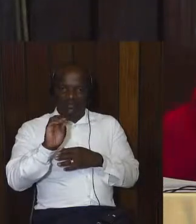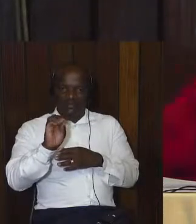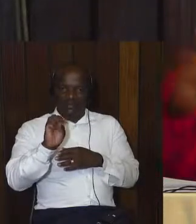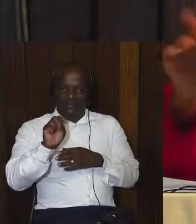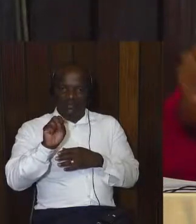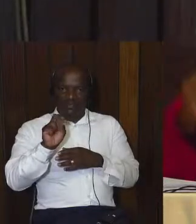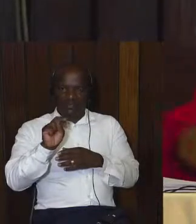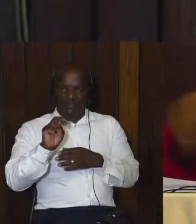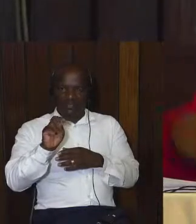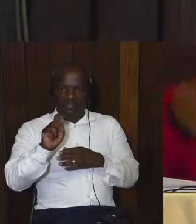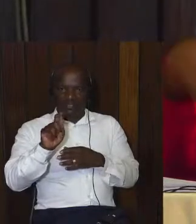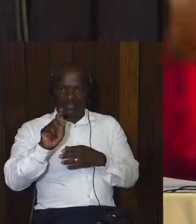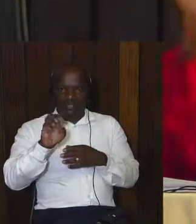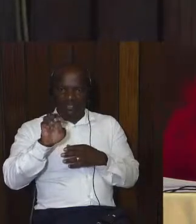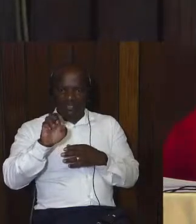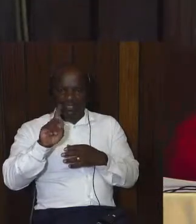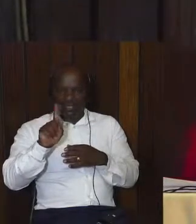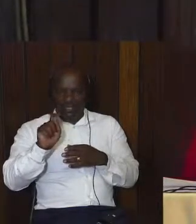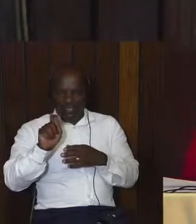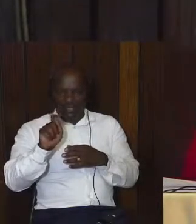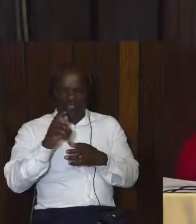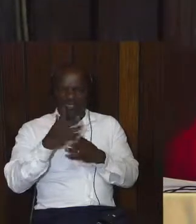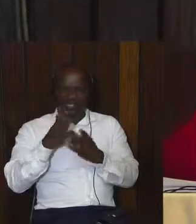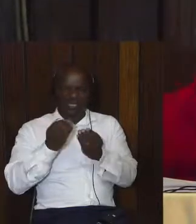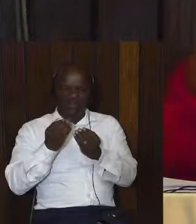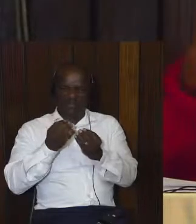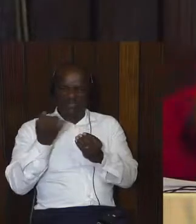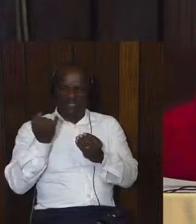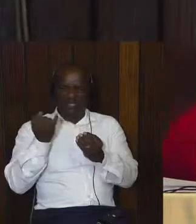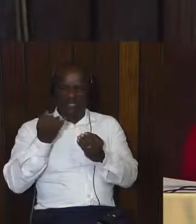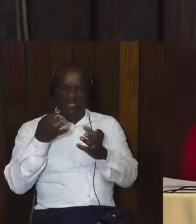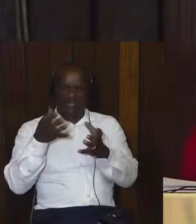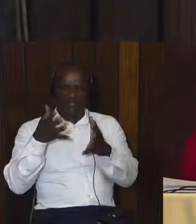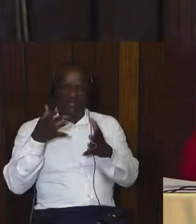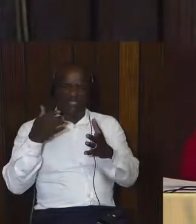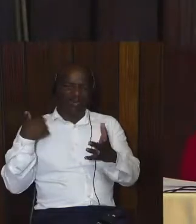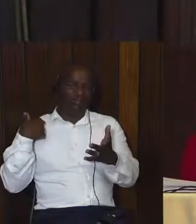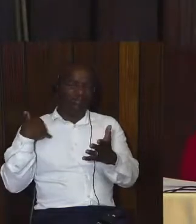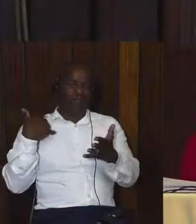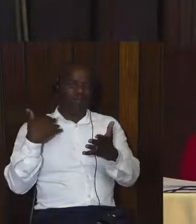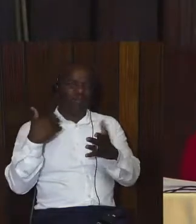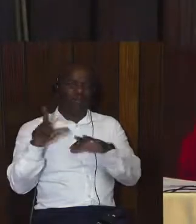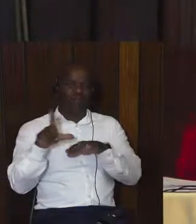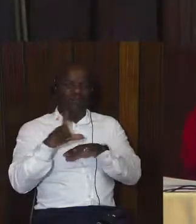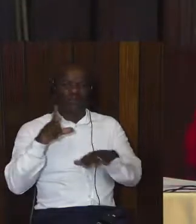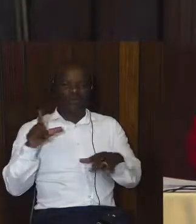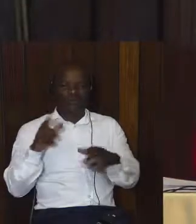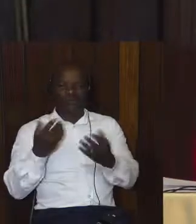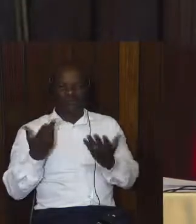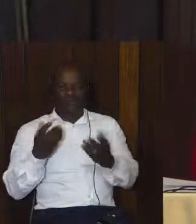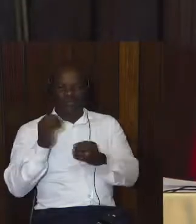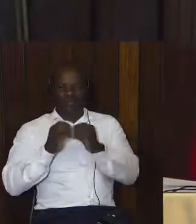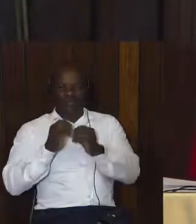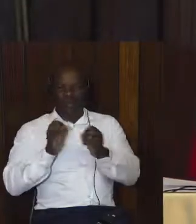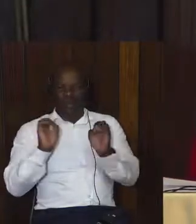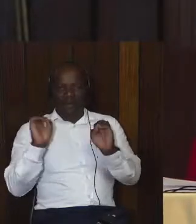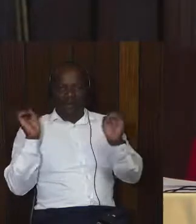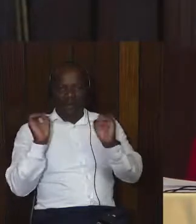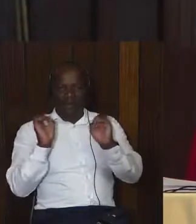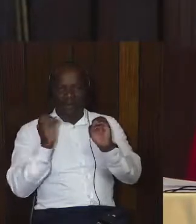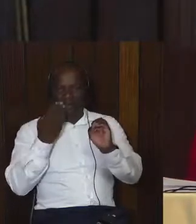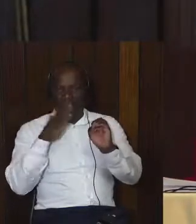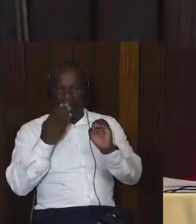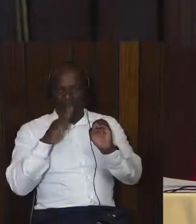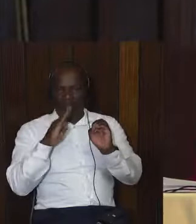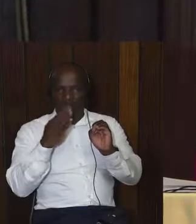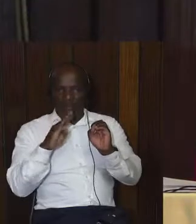challenges around, I think it's Transnet or Waterboard or something like that. That took long to be resolved. Now we thought they are resolved.